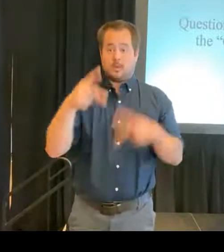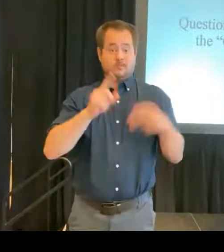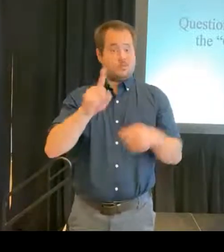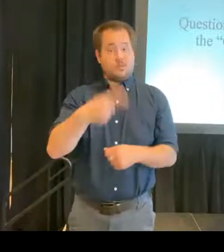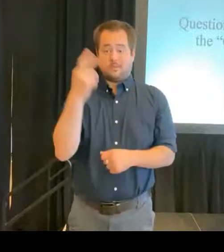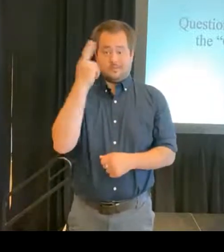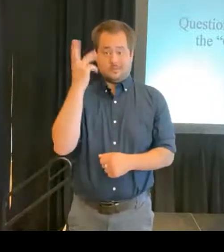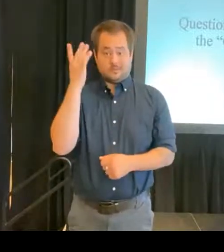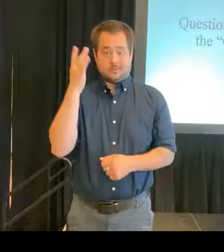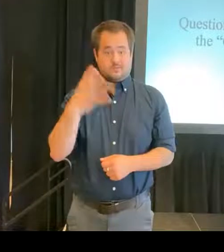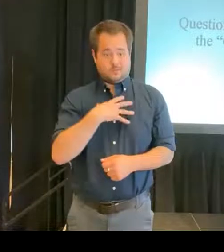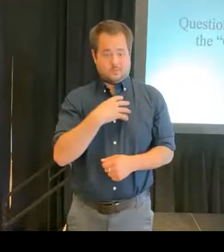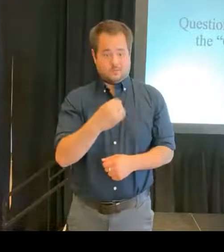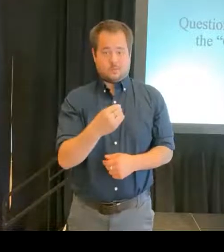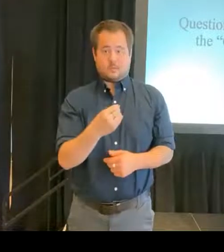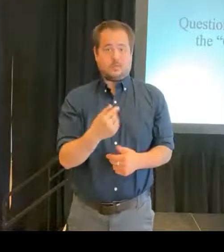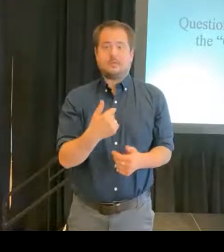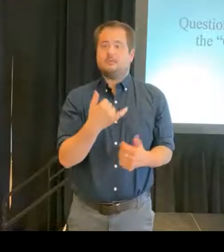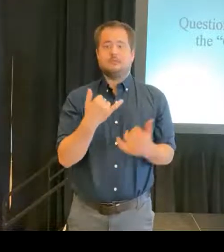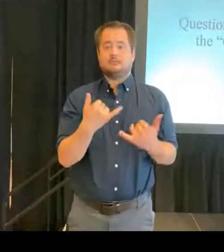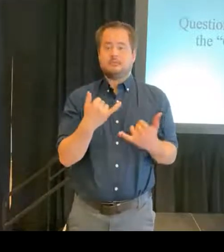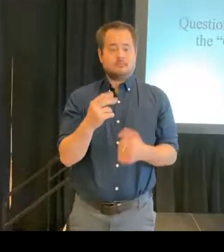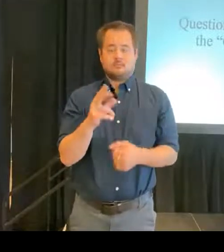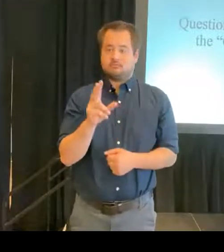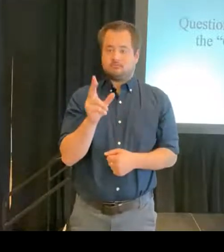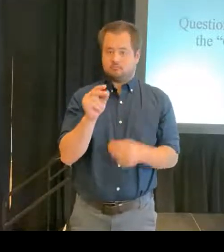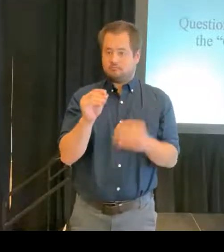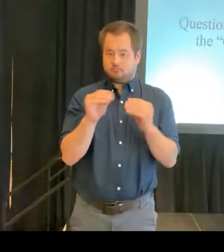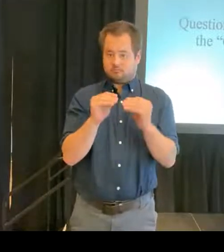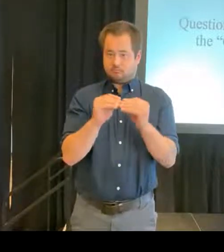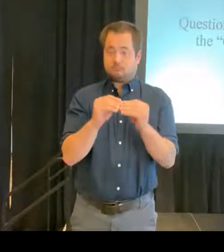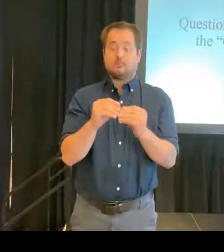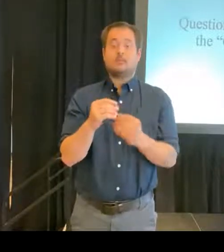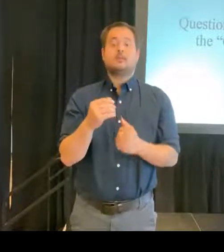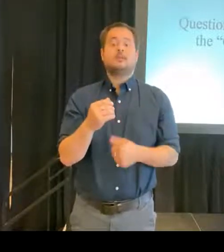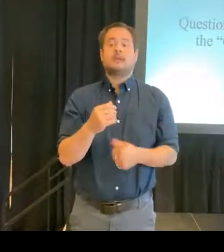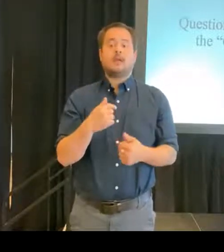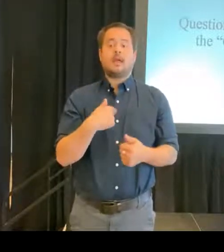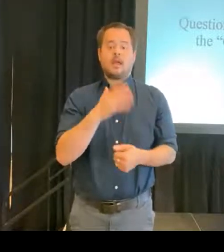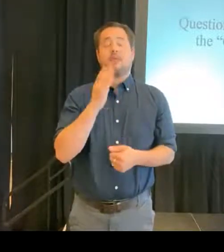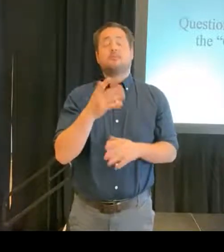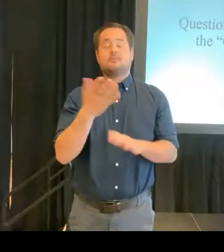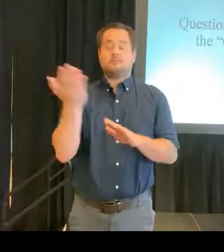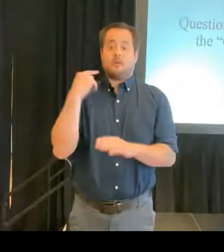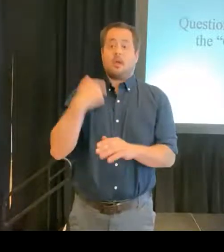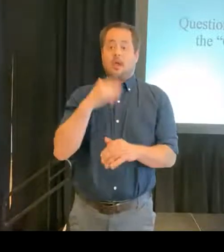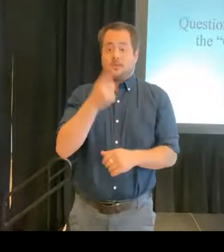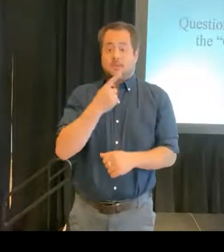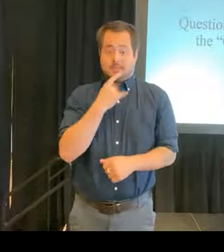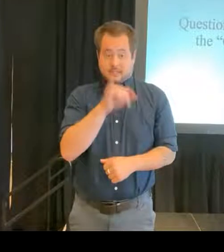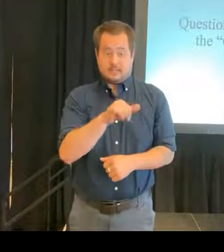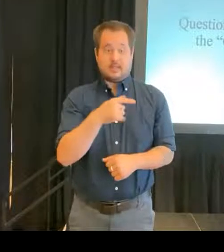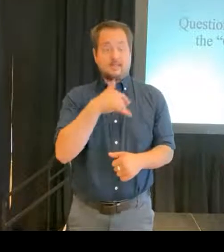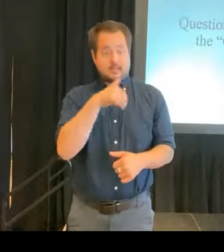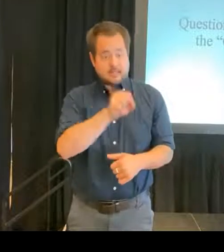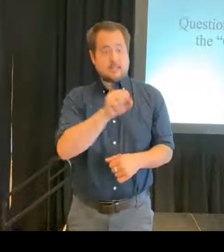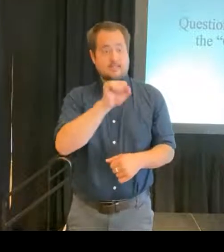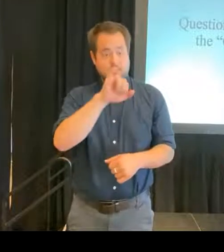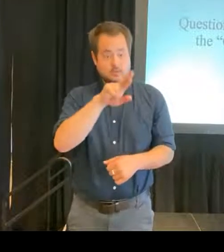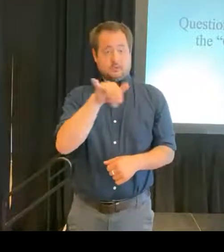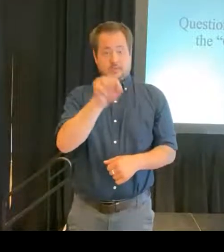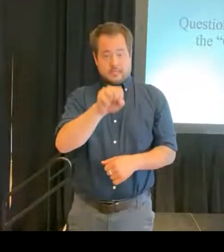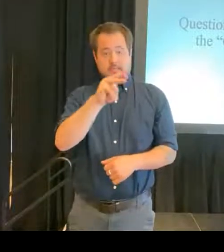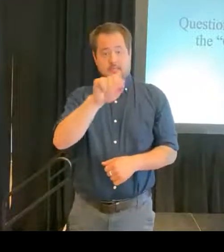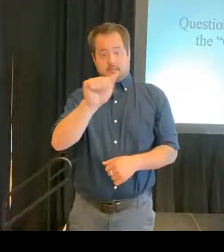I was saying yes, yes, no, sir to people just because they were white. And then I was able to ride